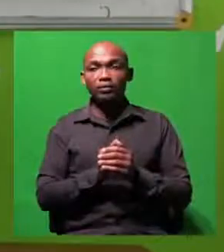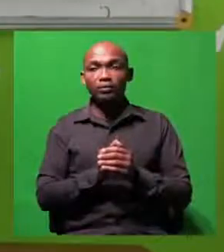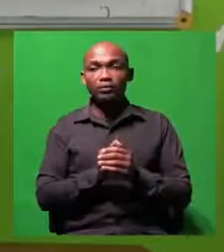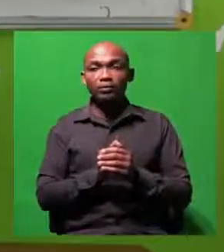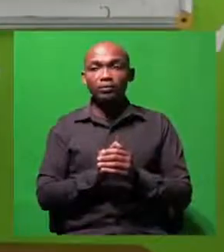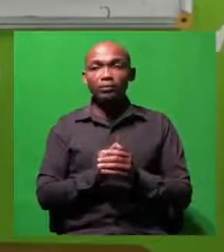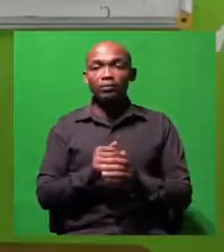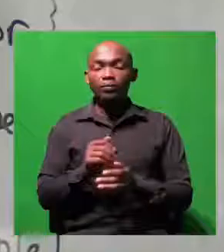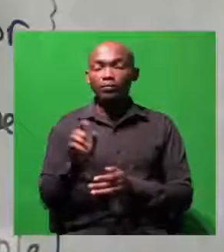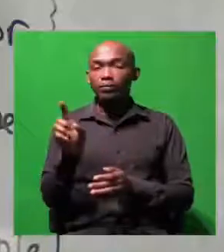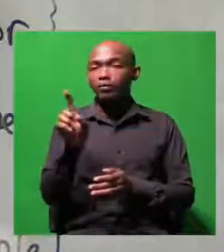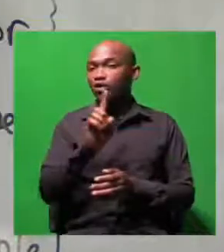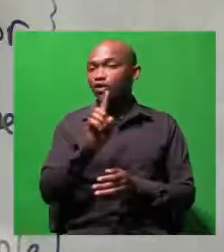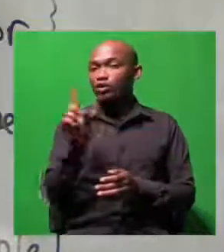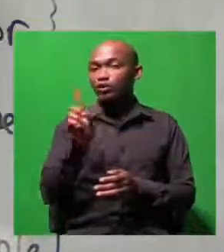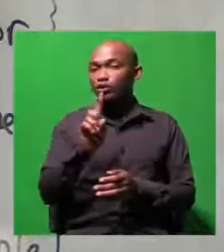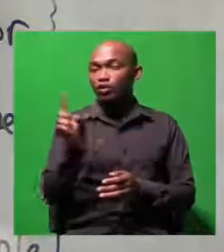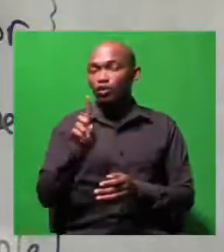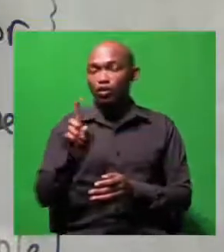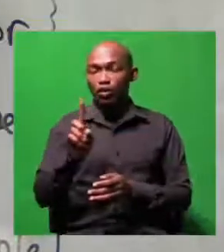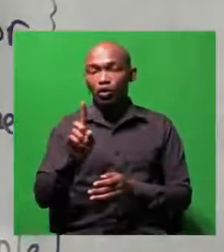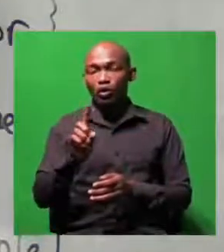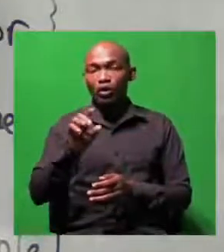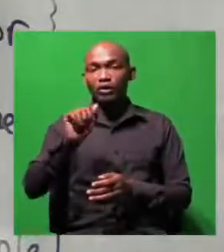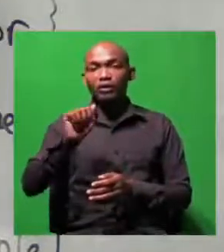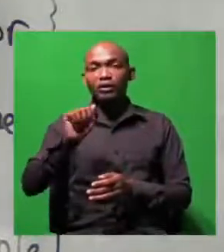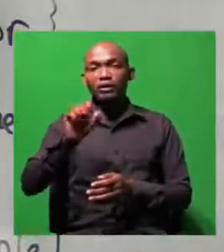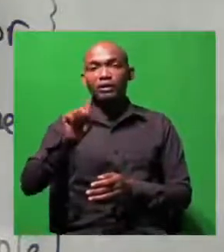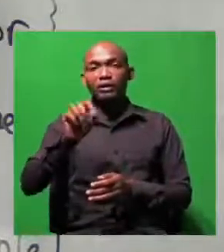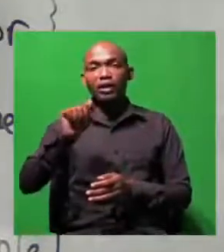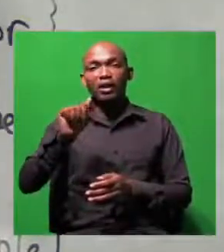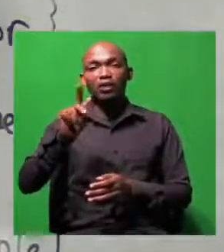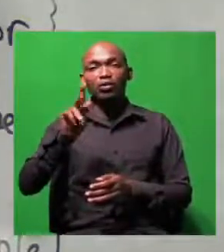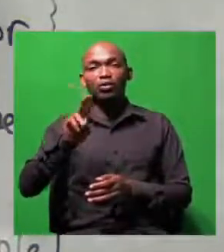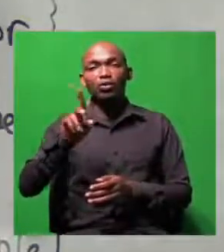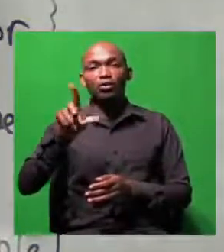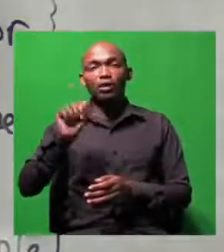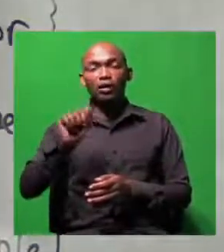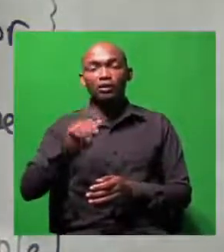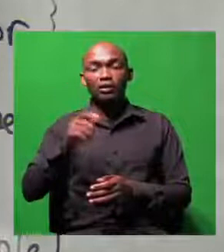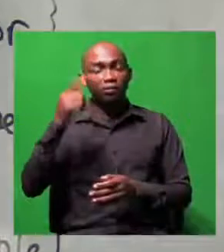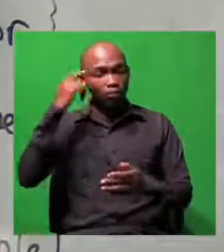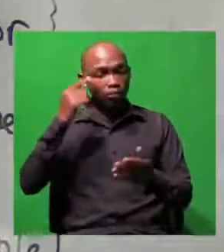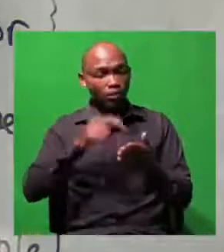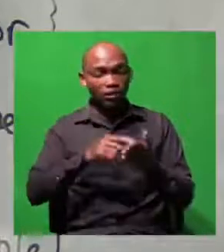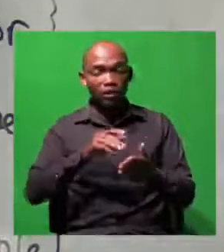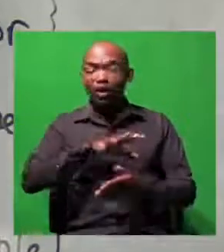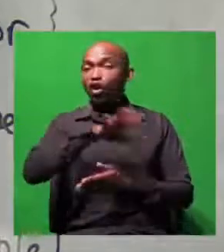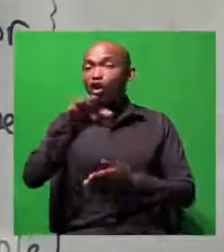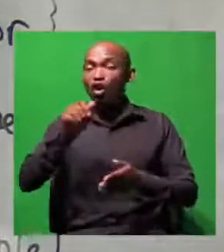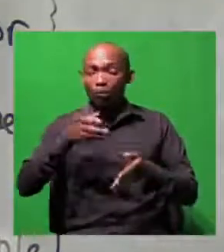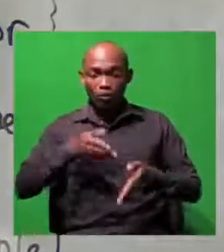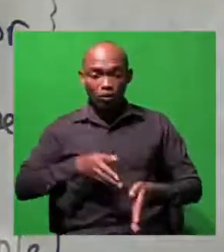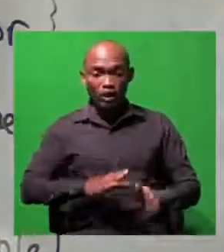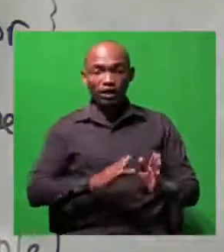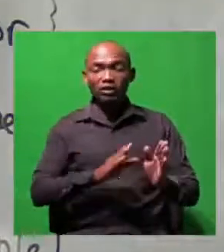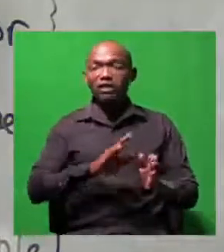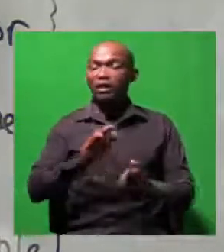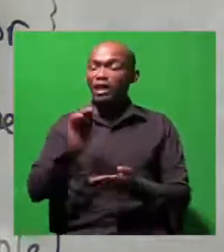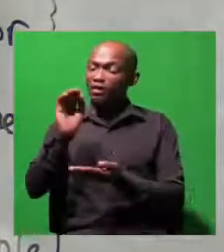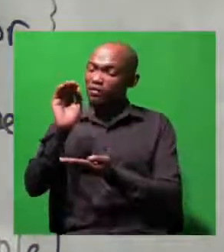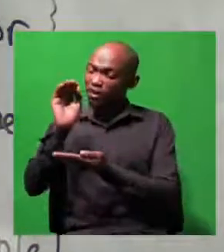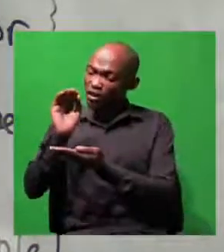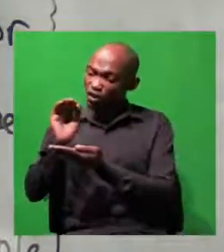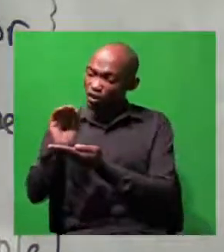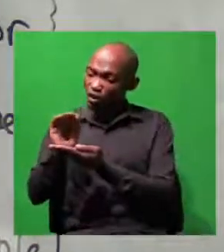anything else. So there was no surplus in primitive communalism. The